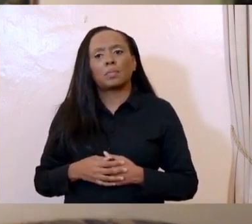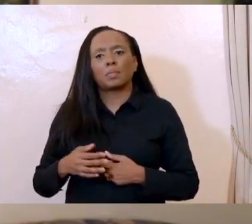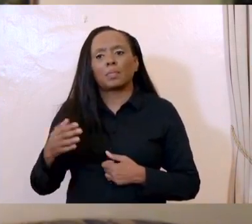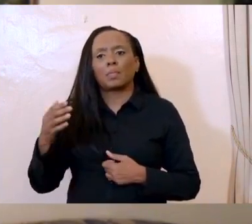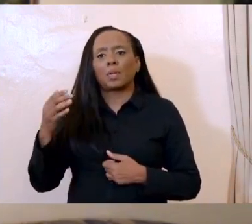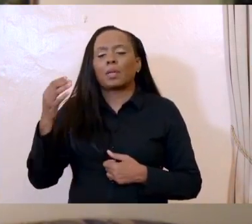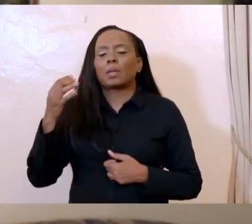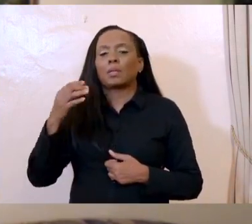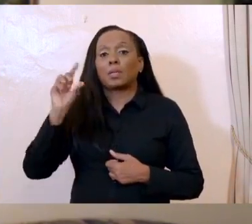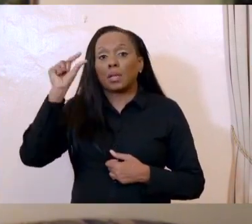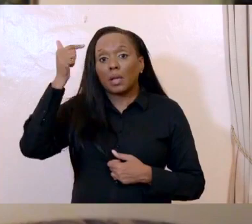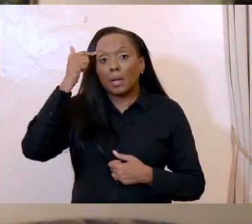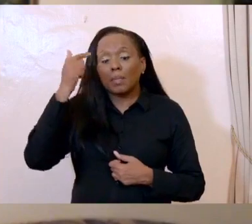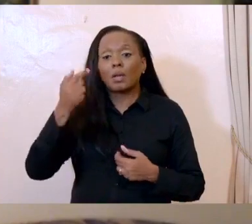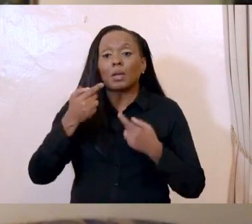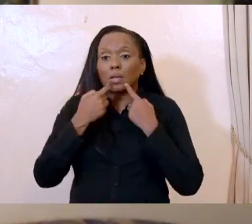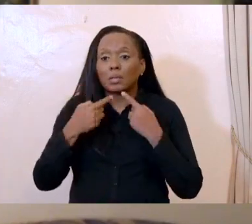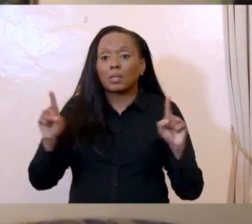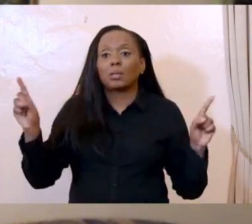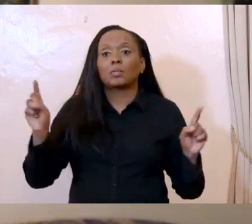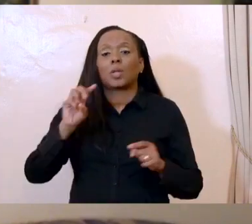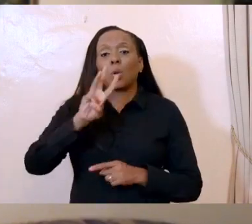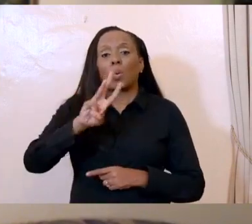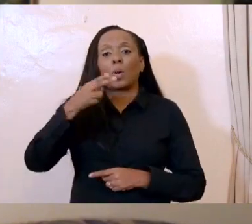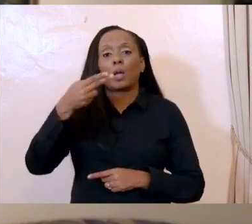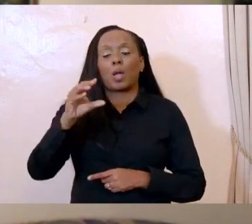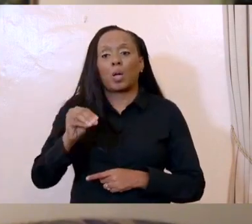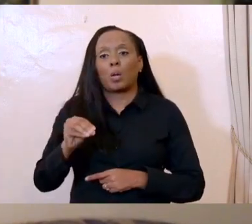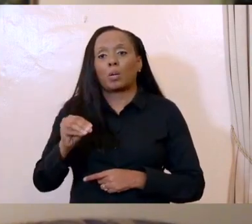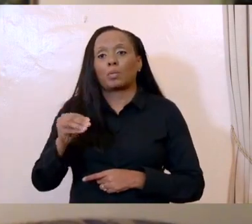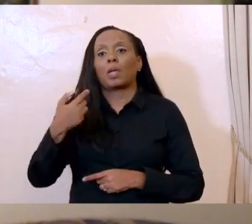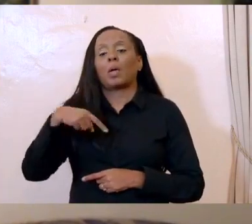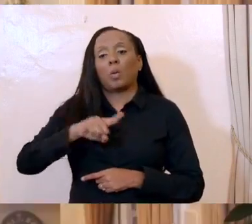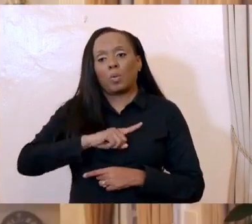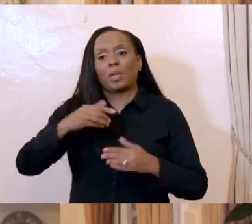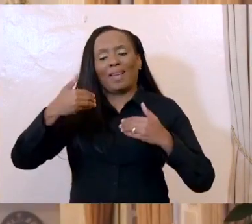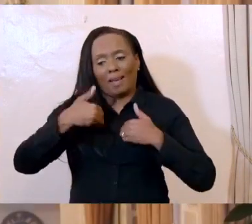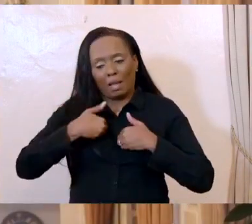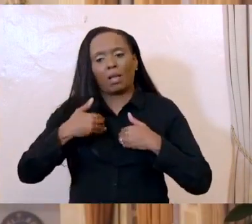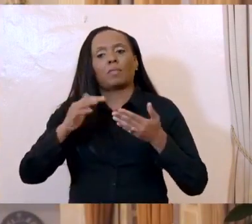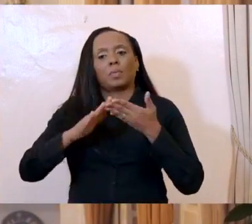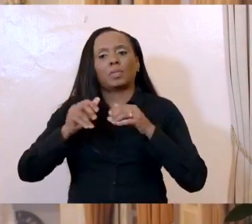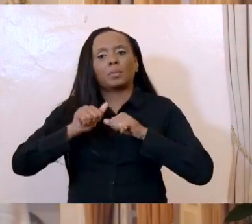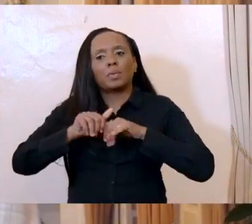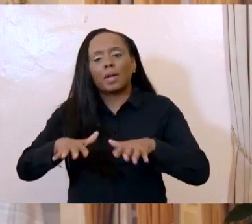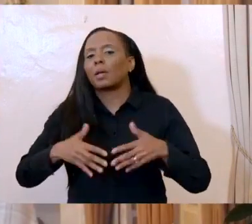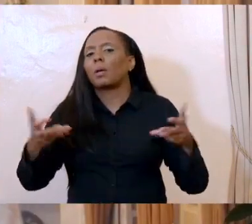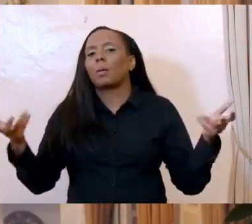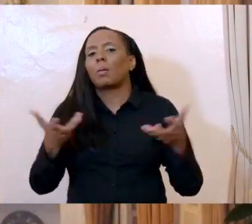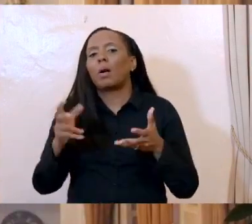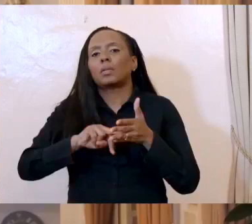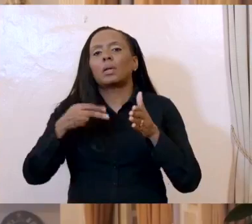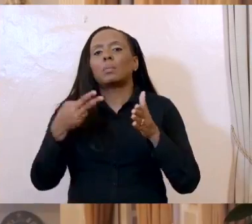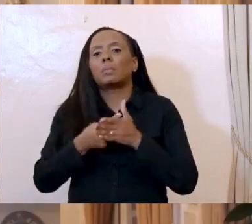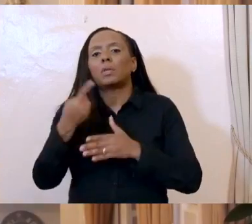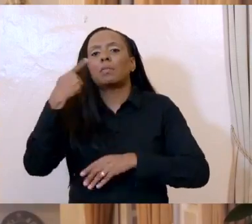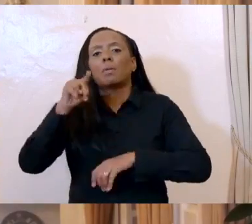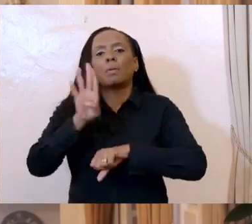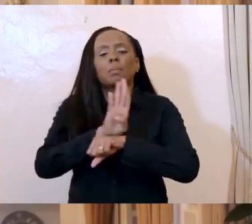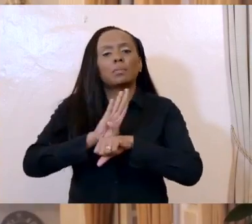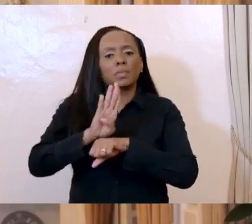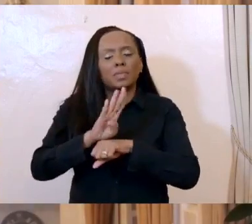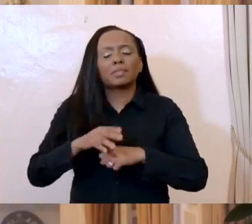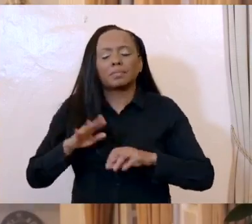have community spread? Right. The first thing, thanks for the question. The first thing is that